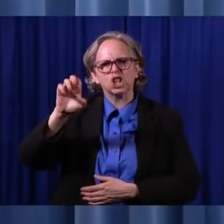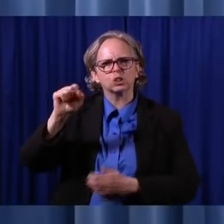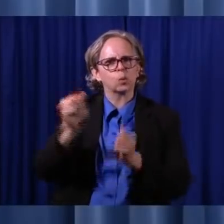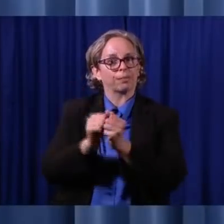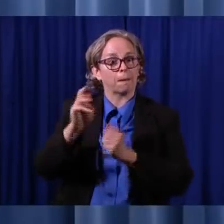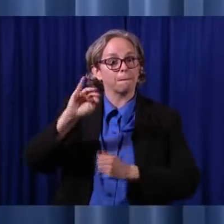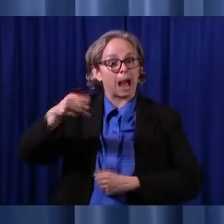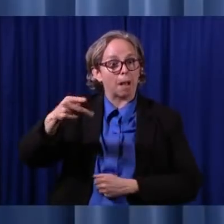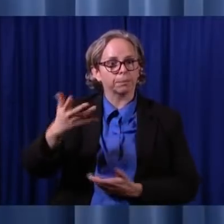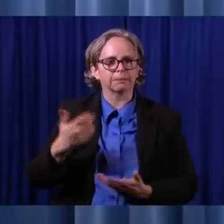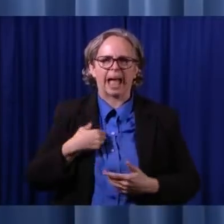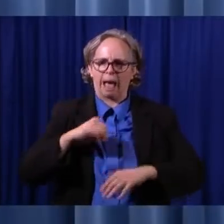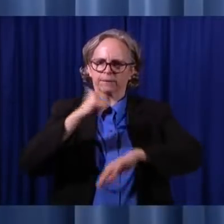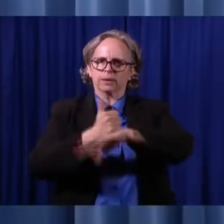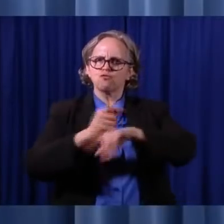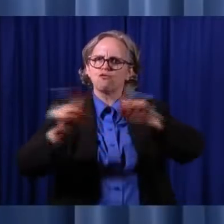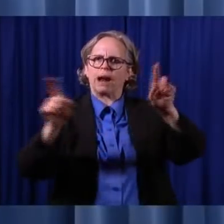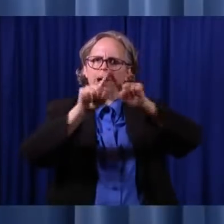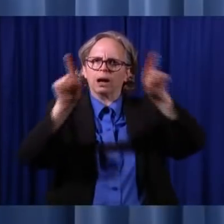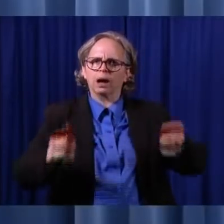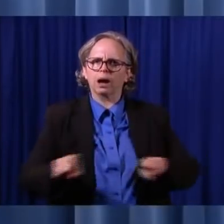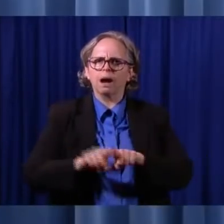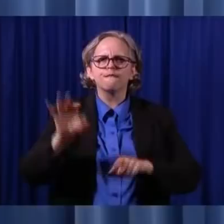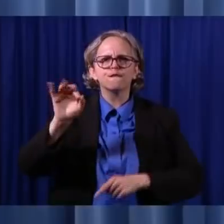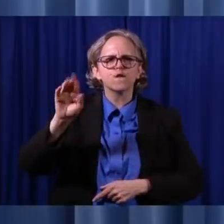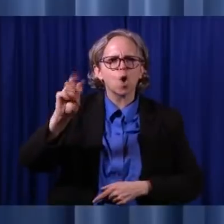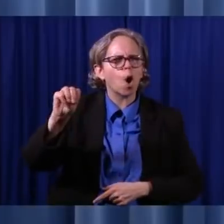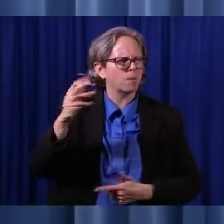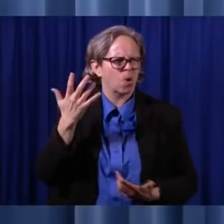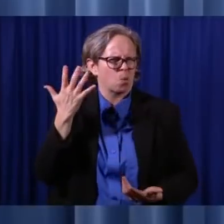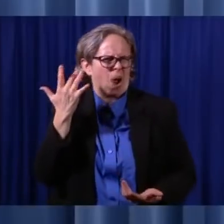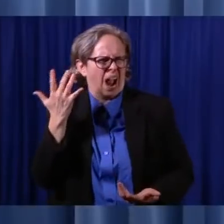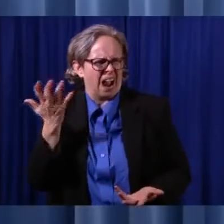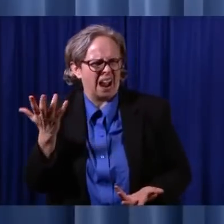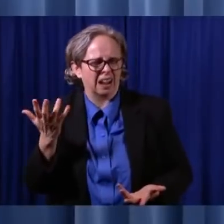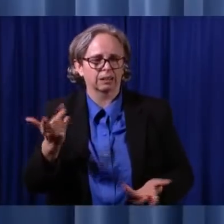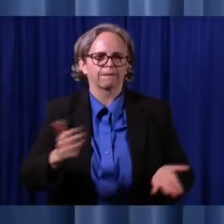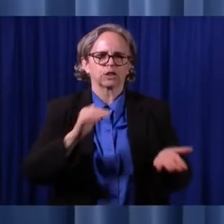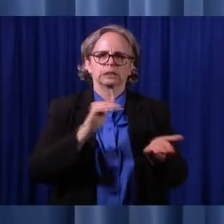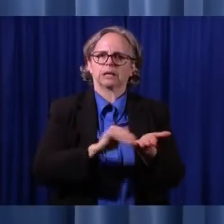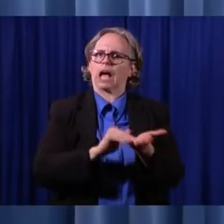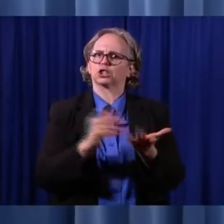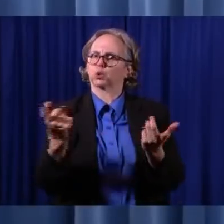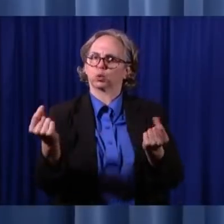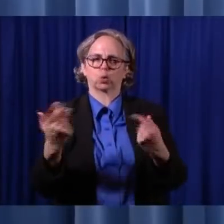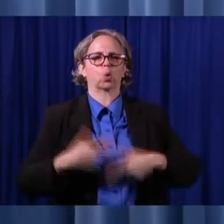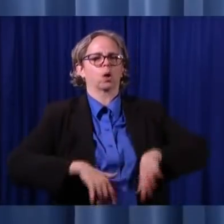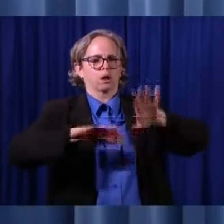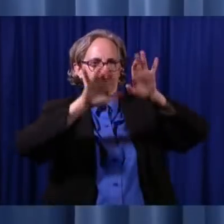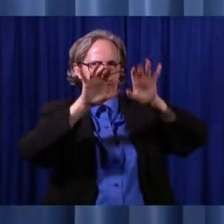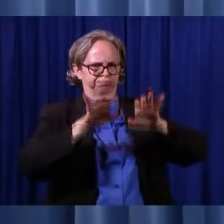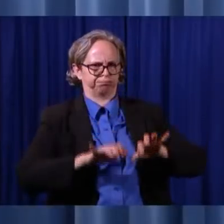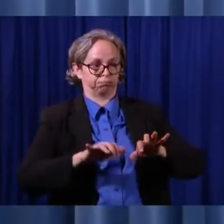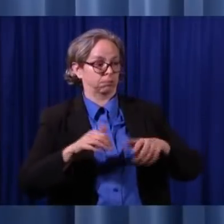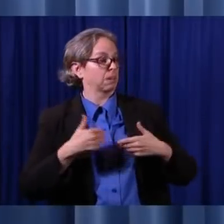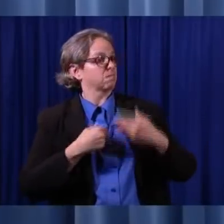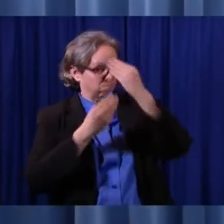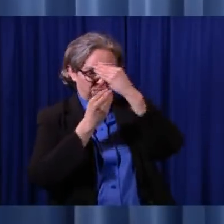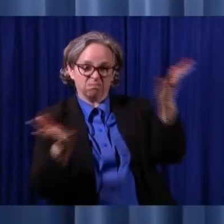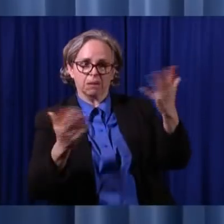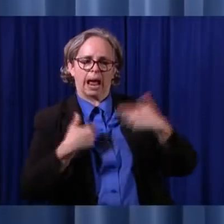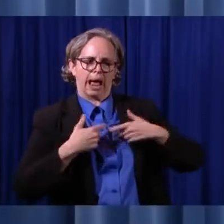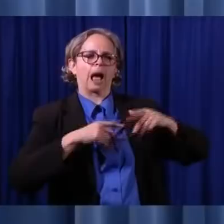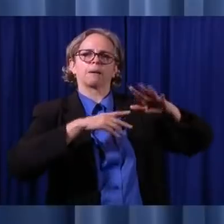to let Ohioans know that they are providing tests. The form is on the web page right above the map. Fill it out and we'll add